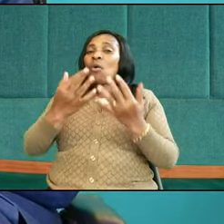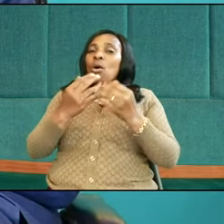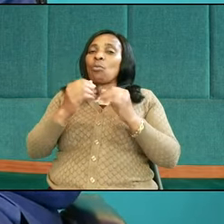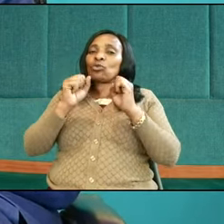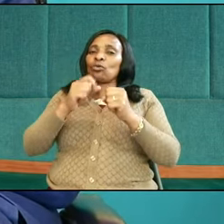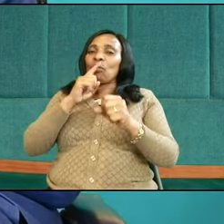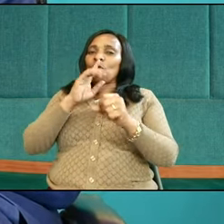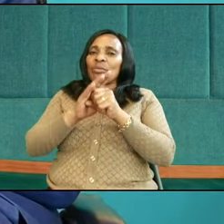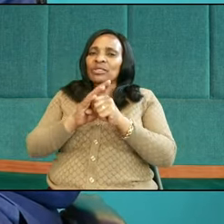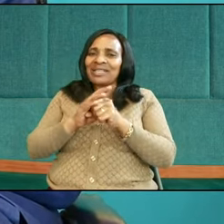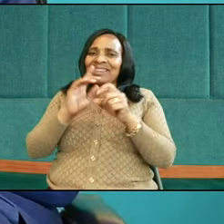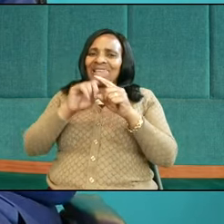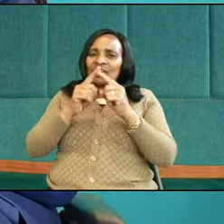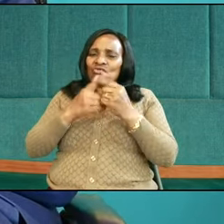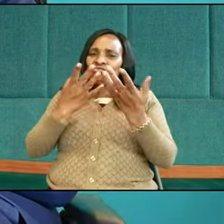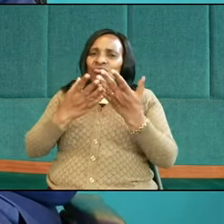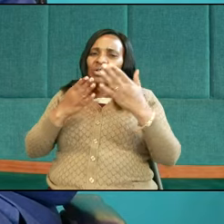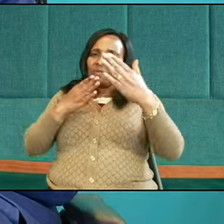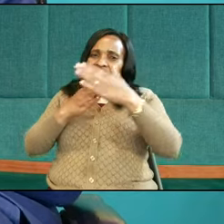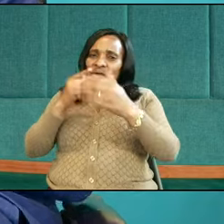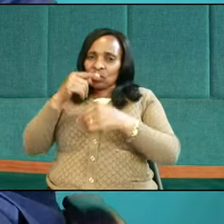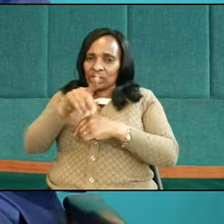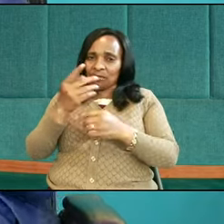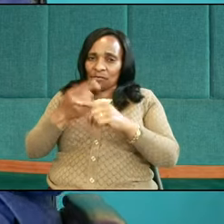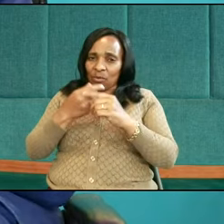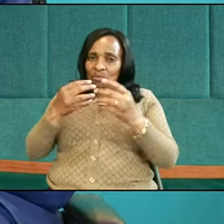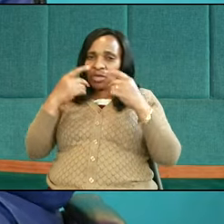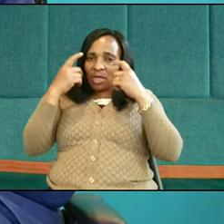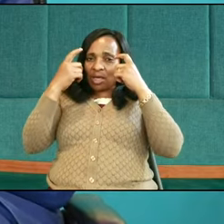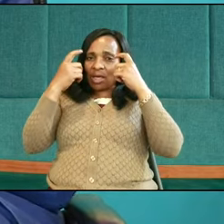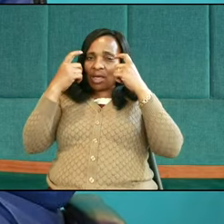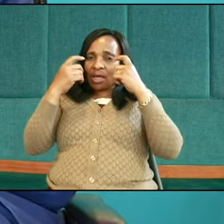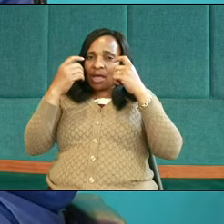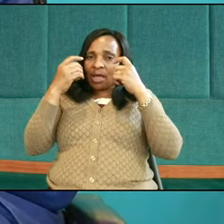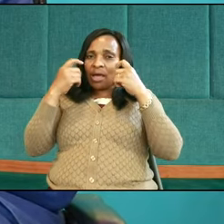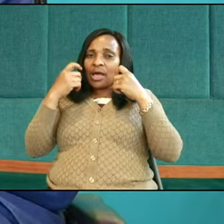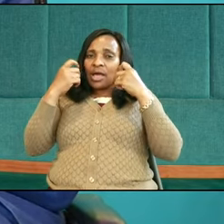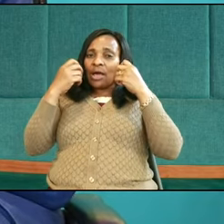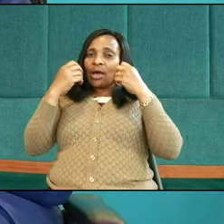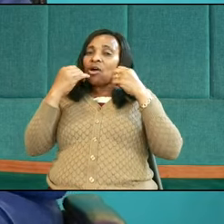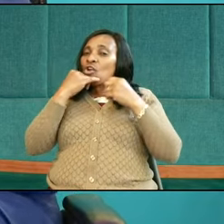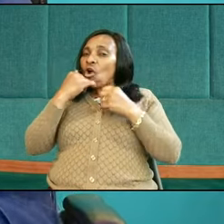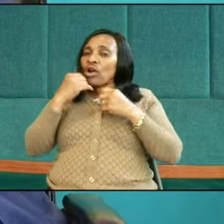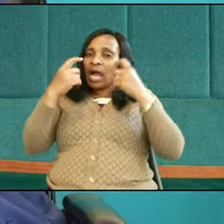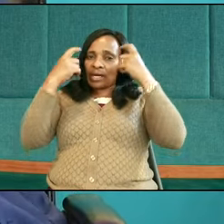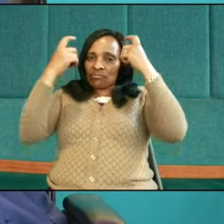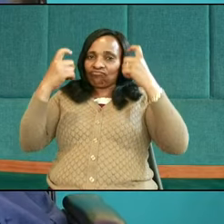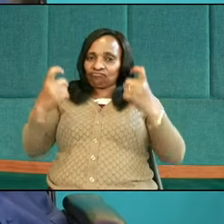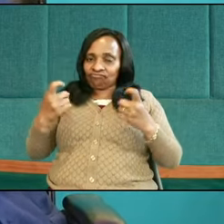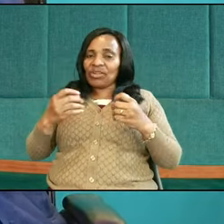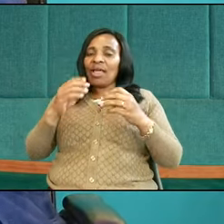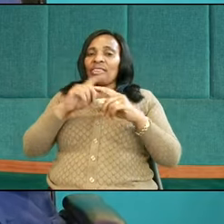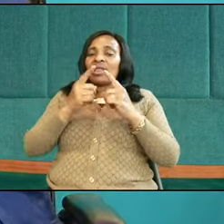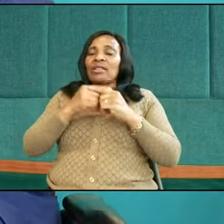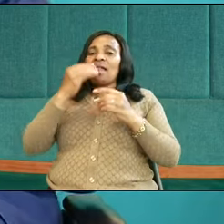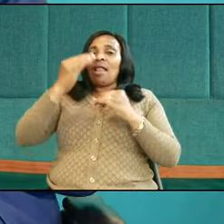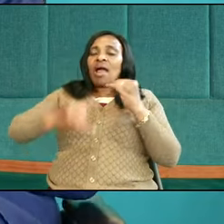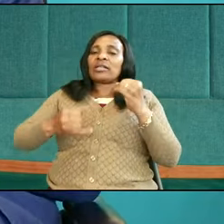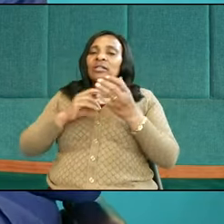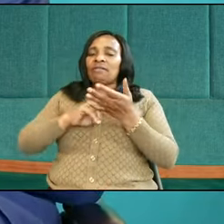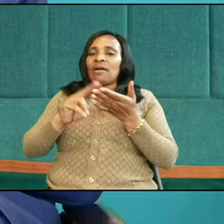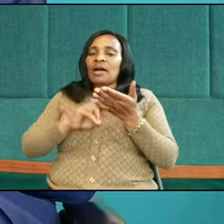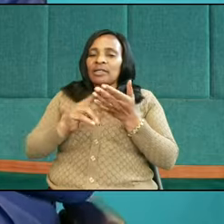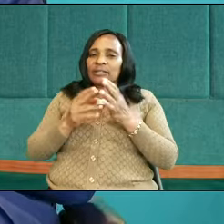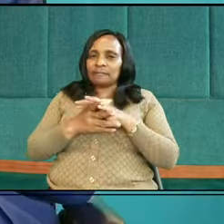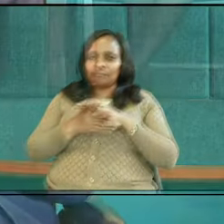resist evil, you know, and seek good, which is wonderful. There's one last verse there. You can